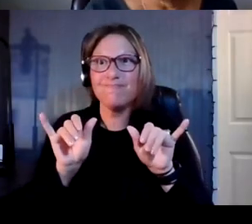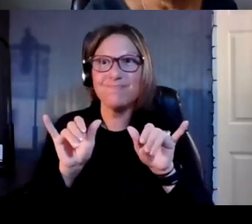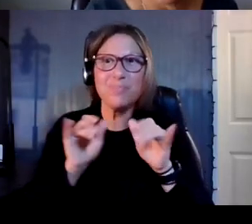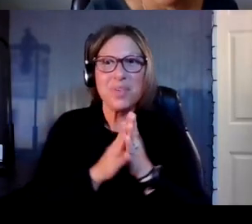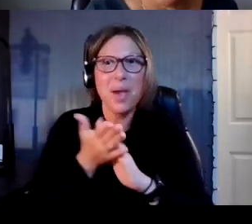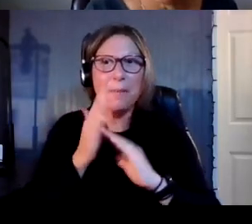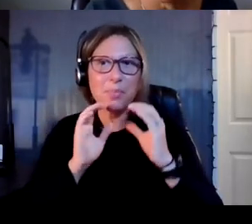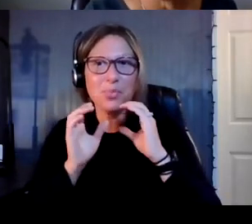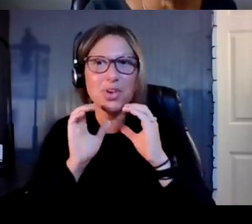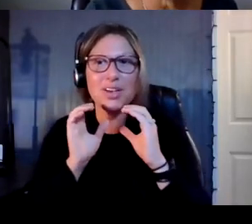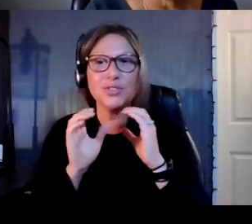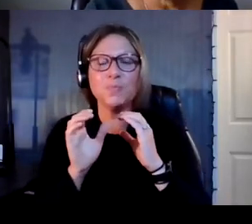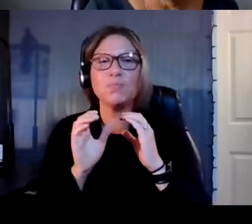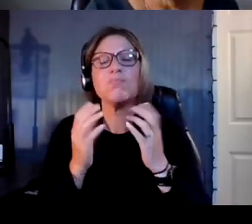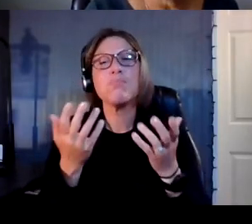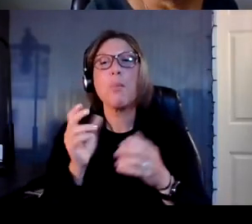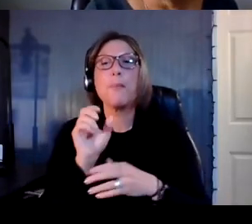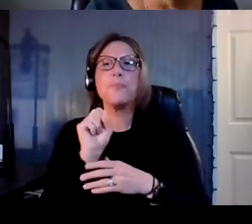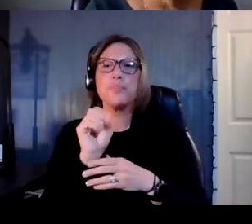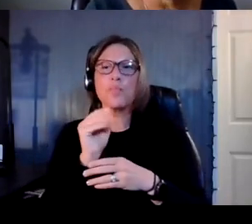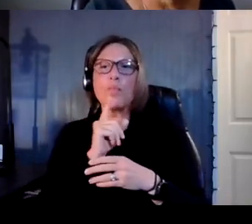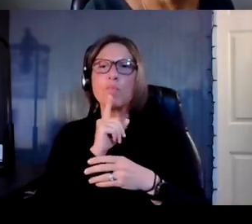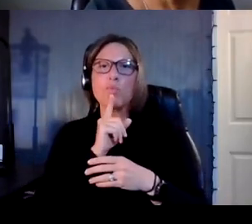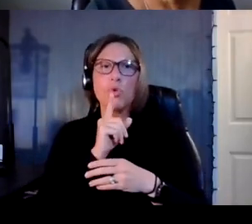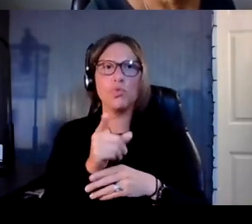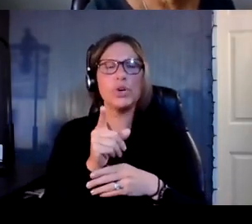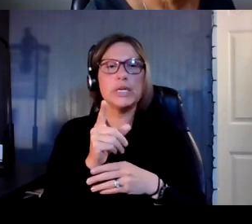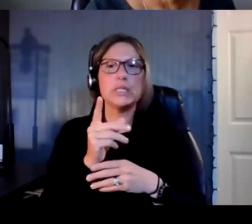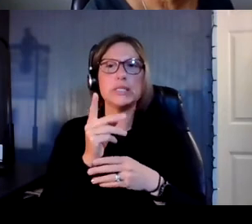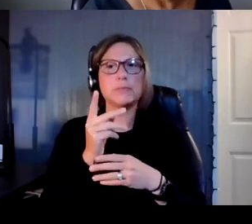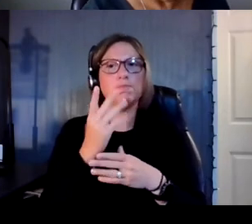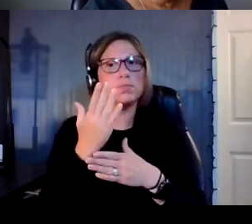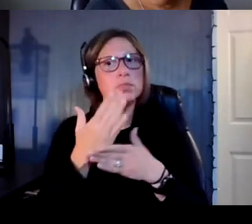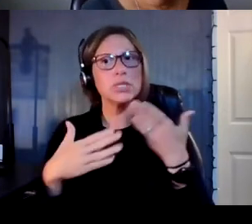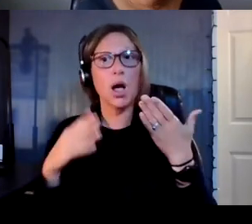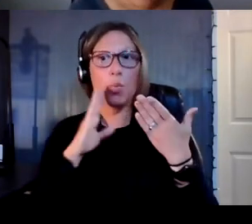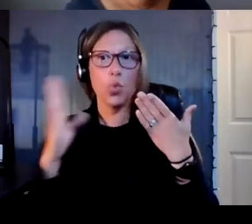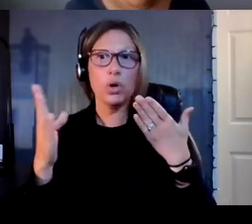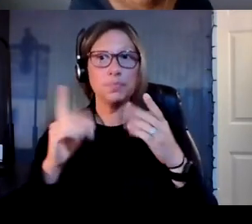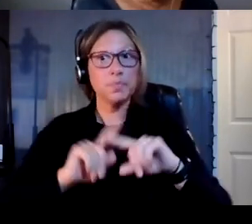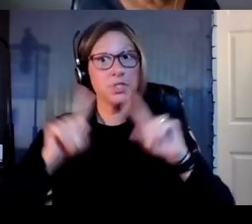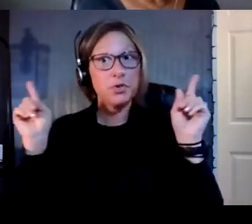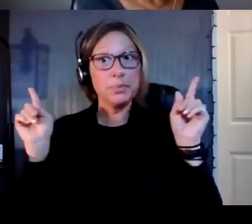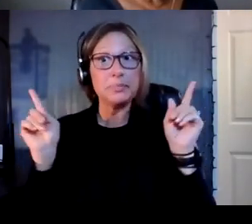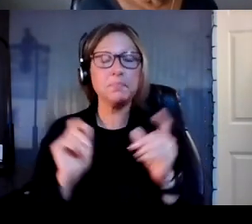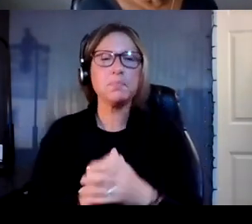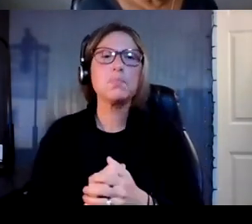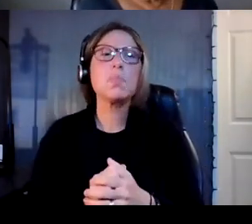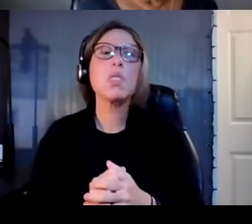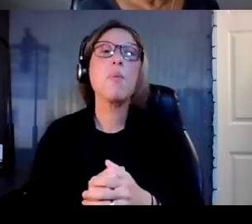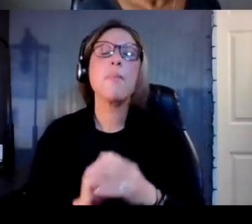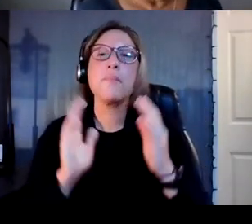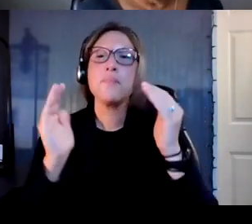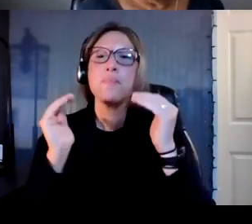communication. So we're really going to be off the chart with some of those things. Then we're going to repeat,